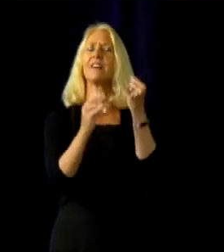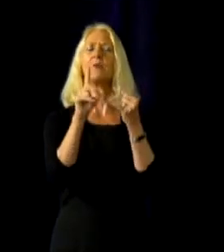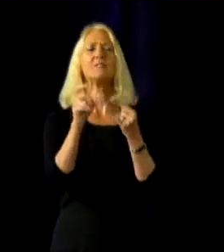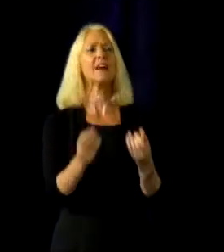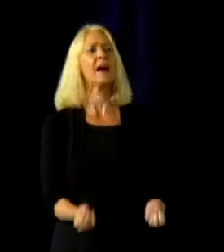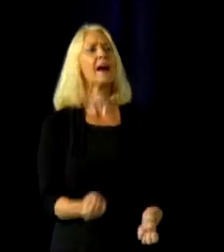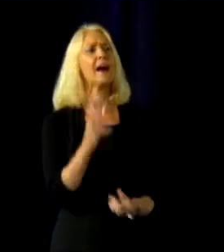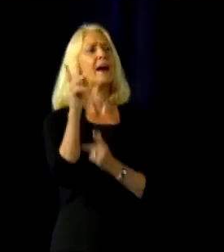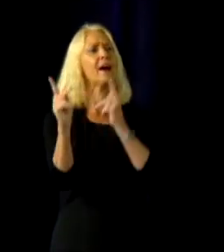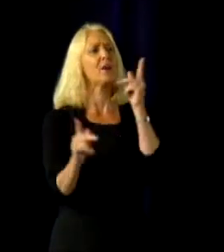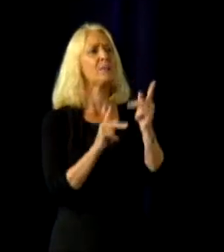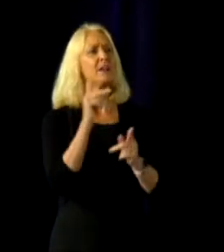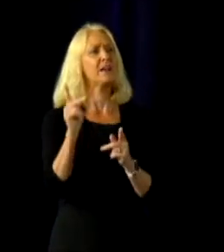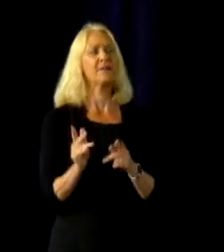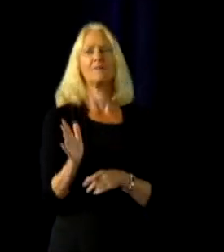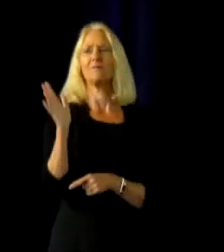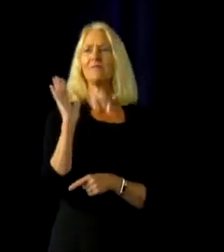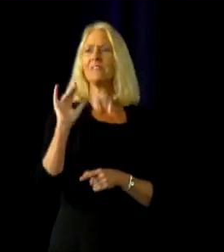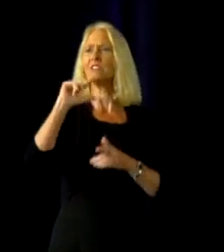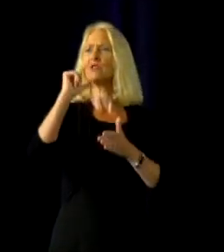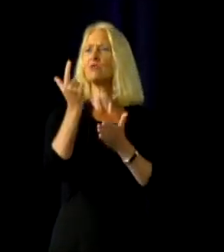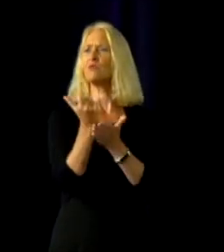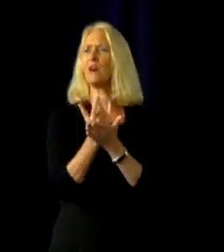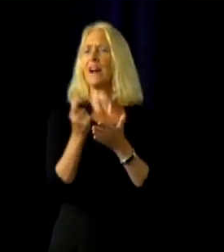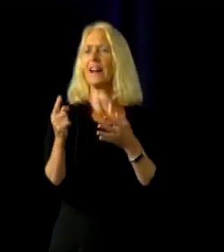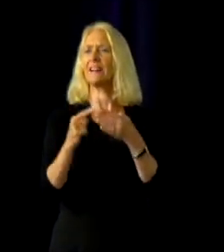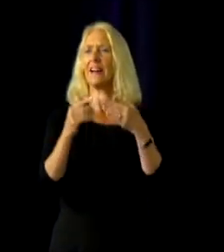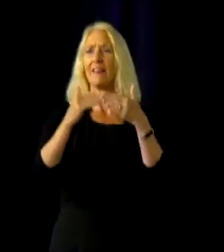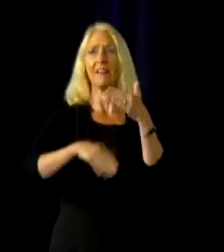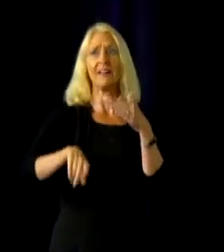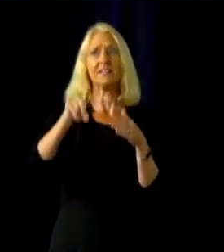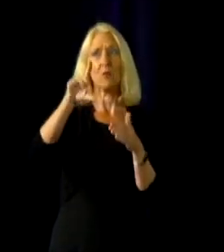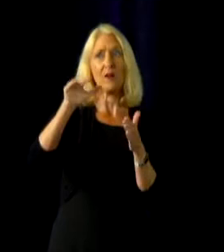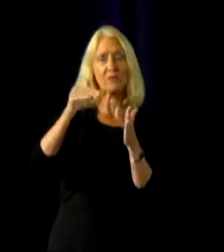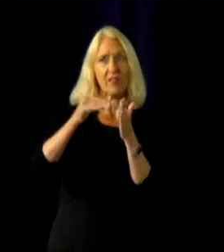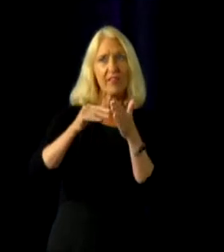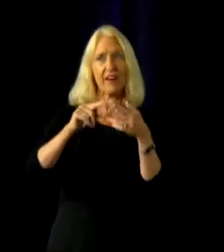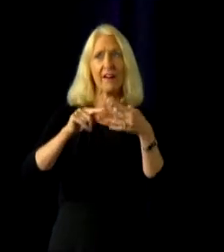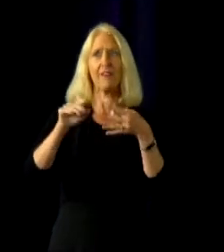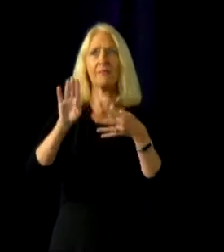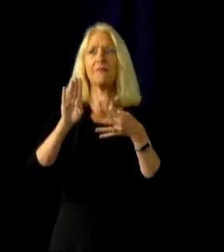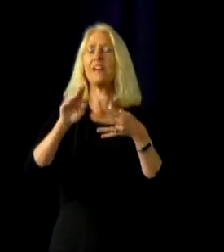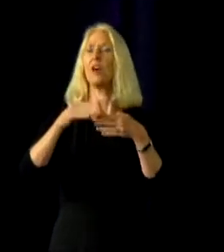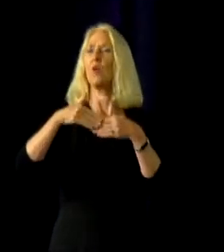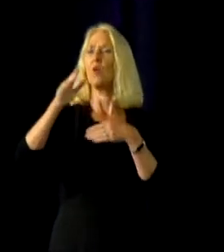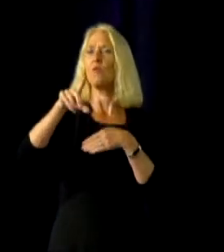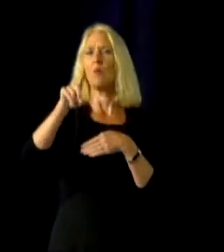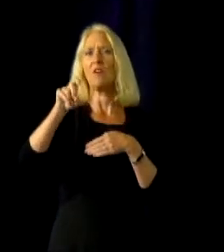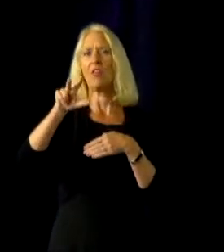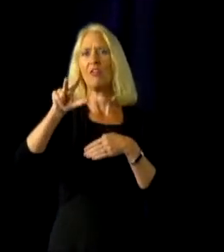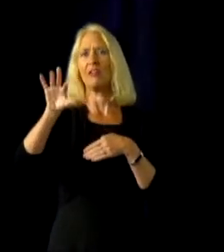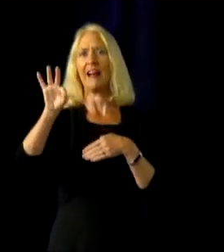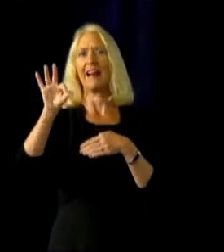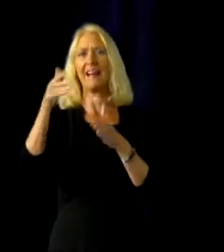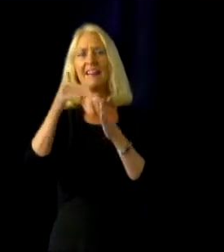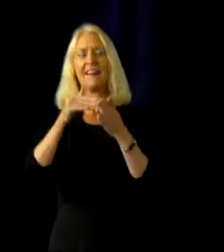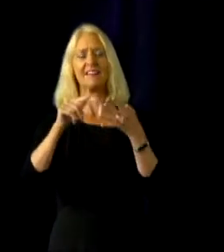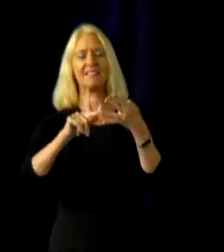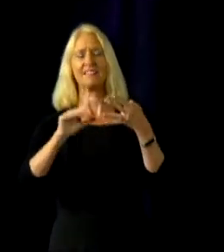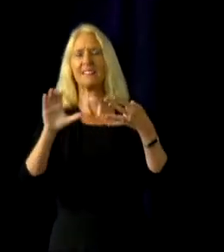are FSCJ alumni? Is it A, less than 100,000, B, more than 139,000, or